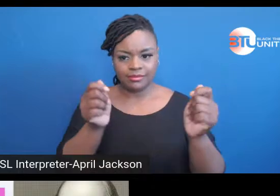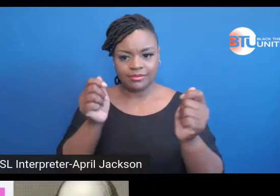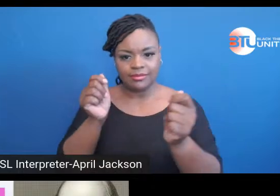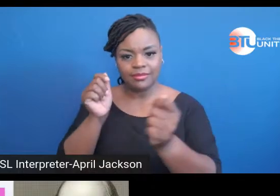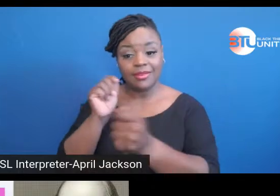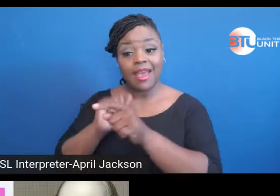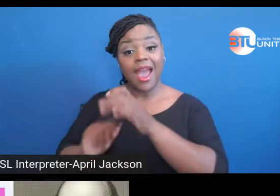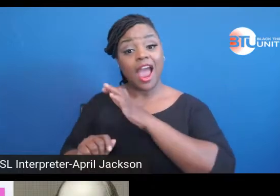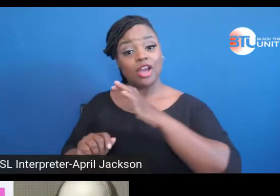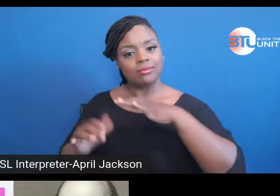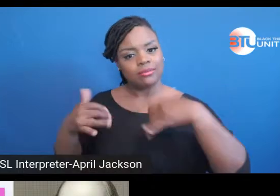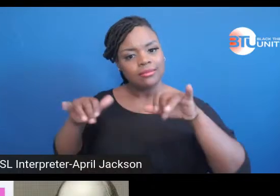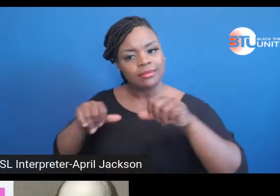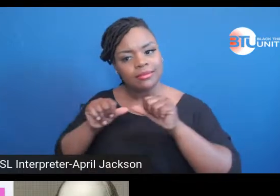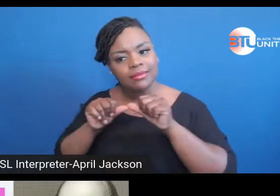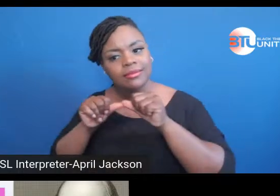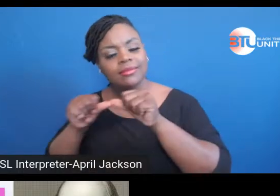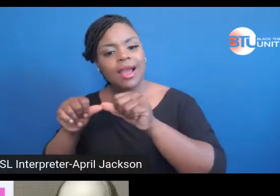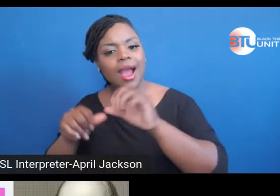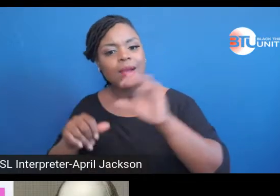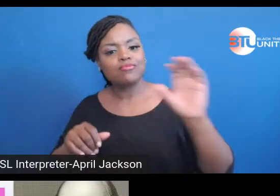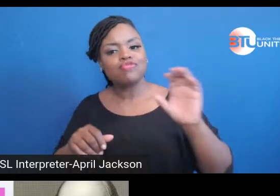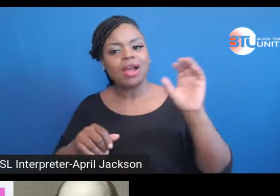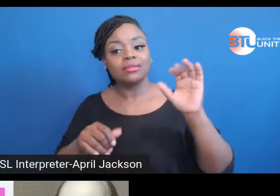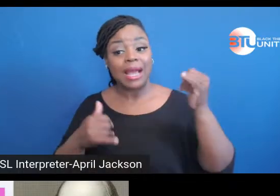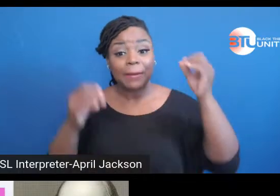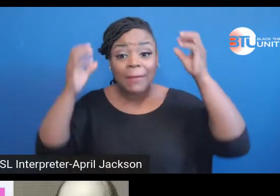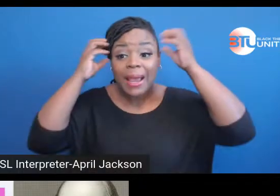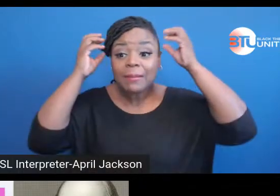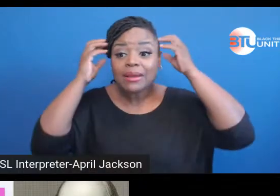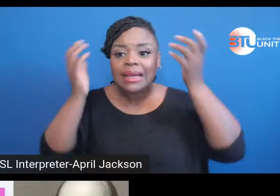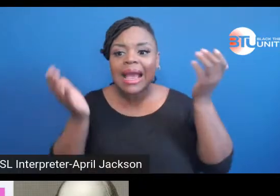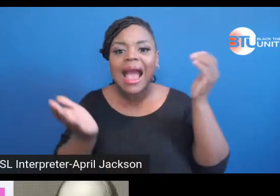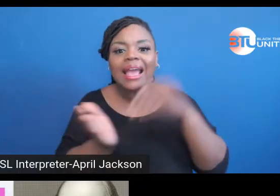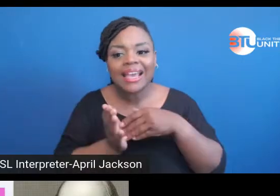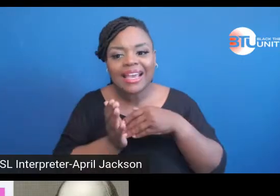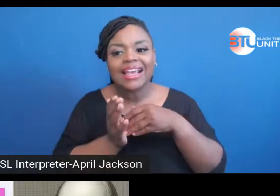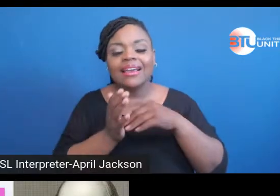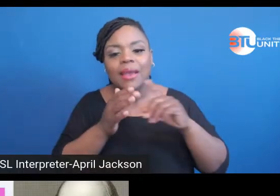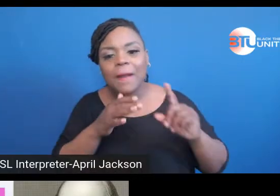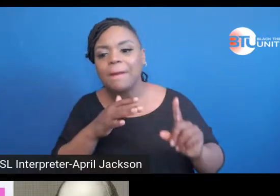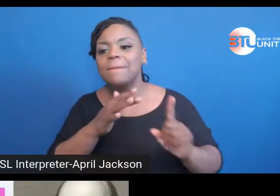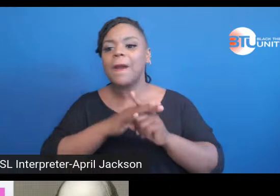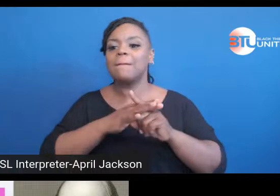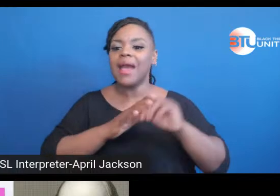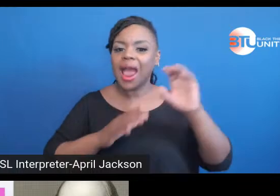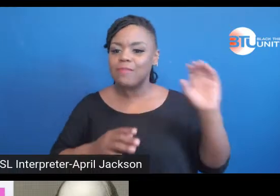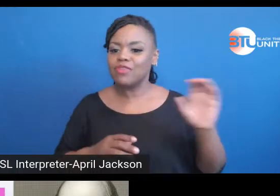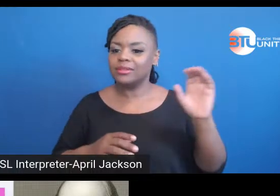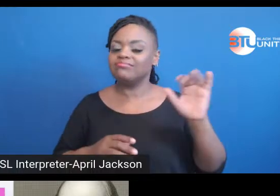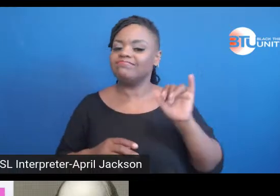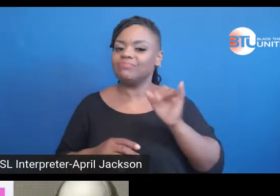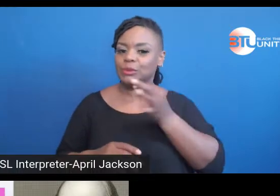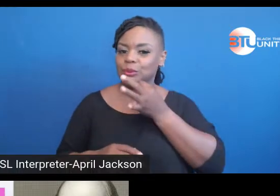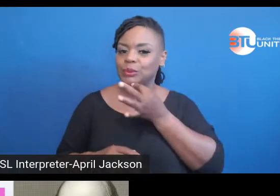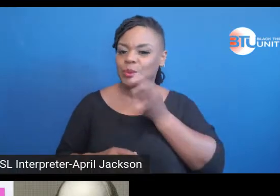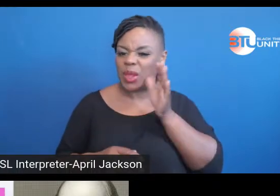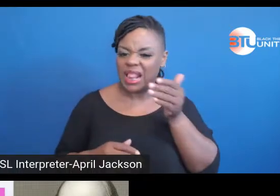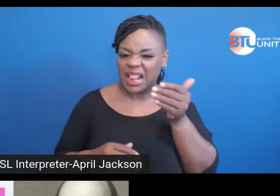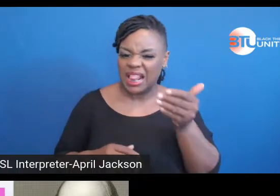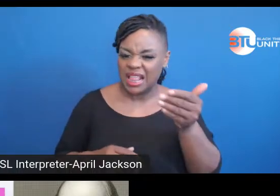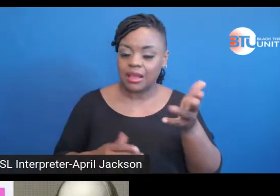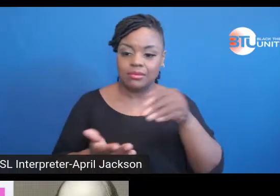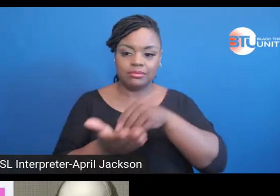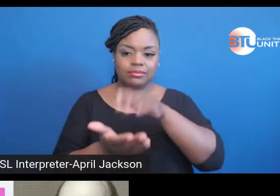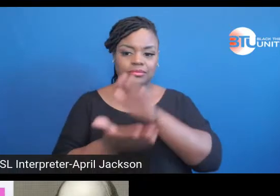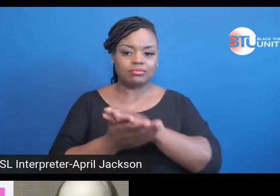Mouse is about to come up again very soon. I had it in my notes, but I don't remember